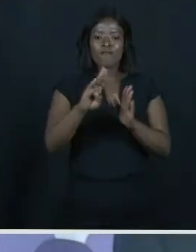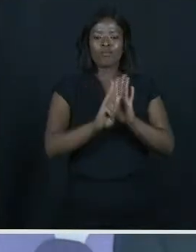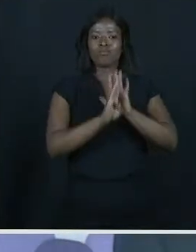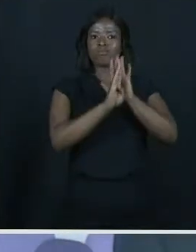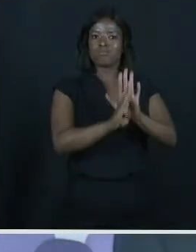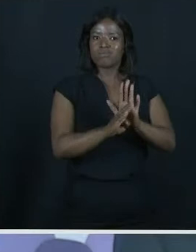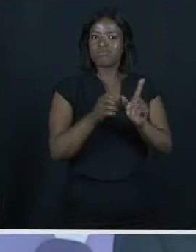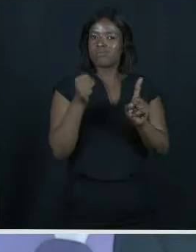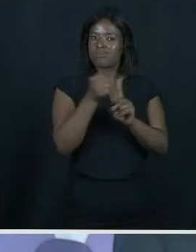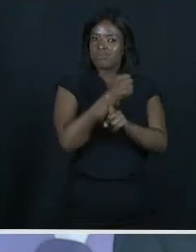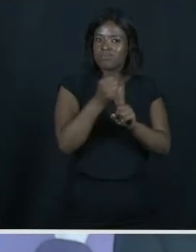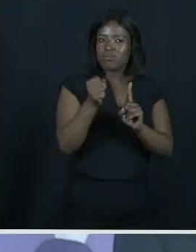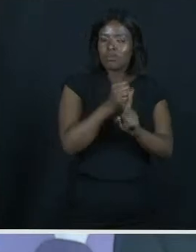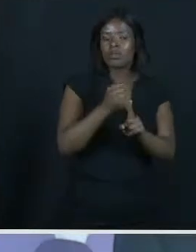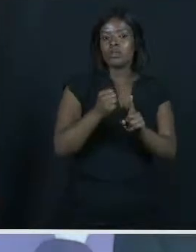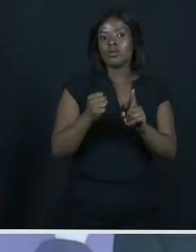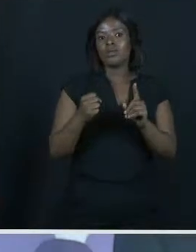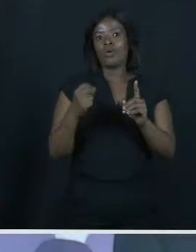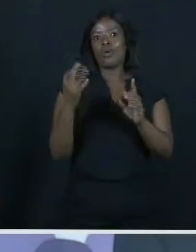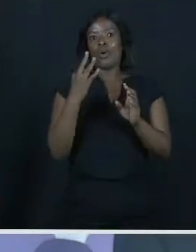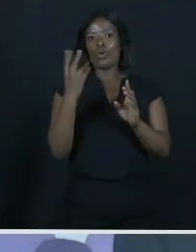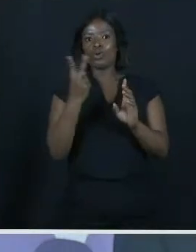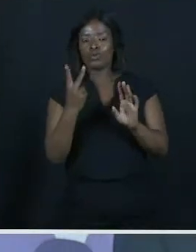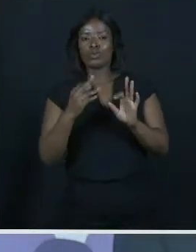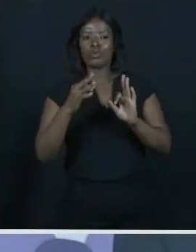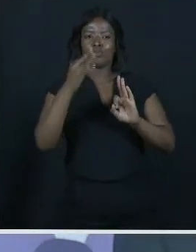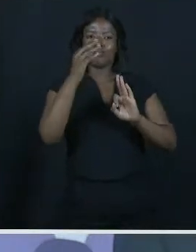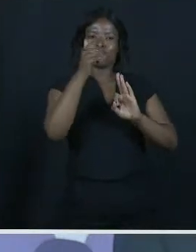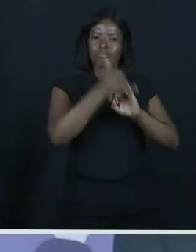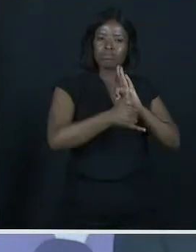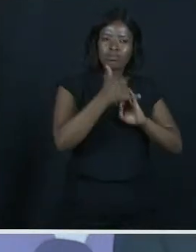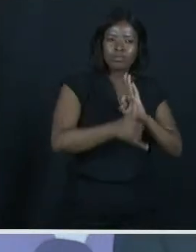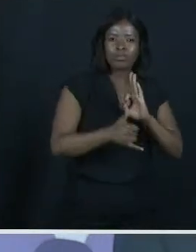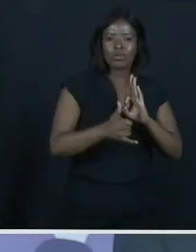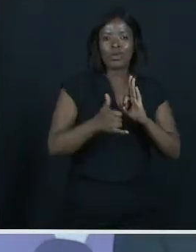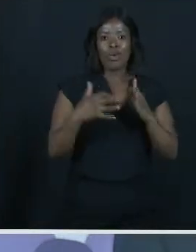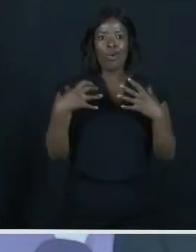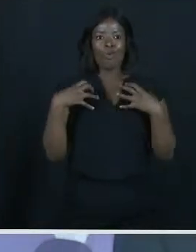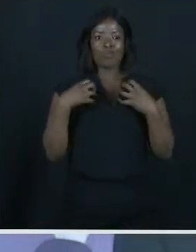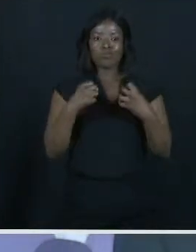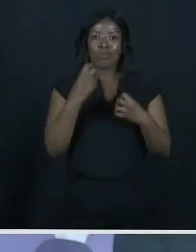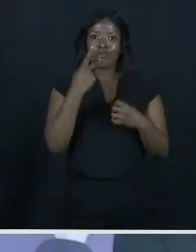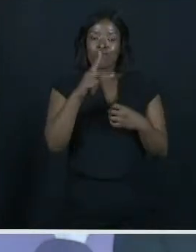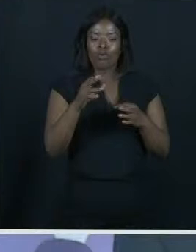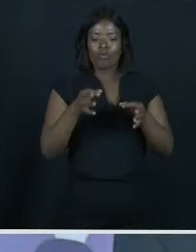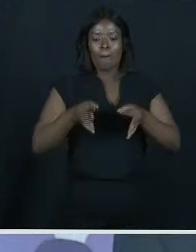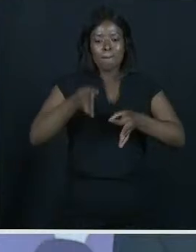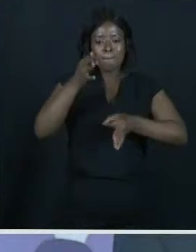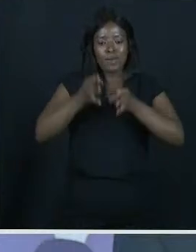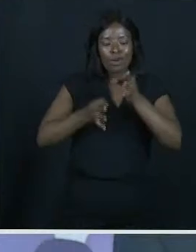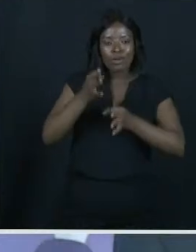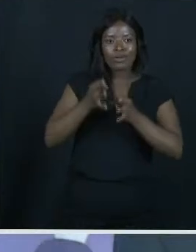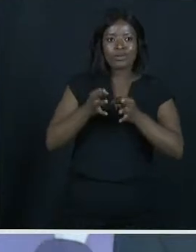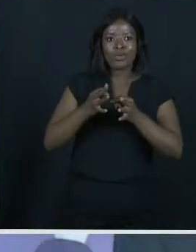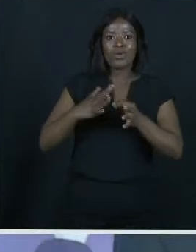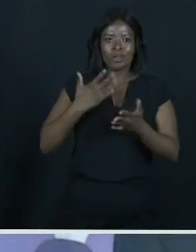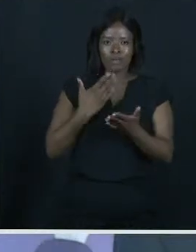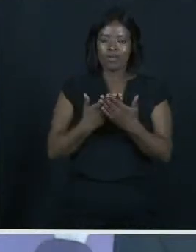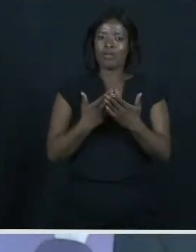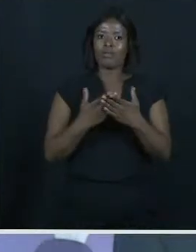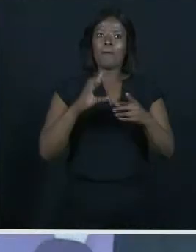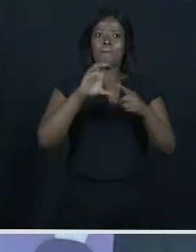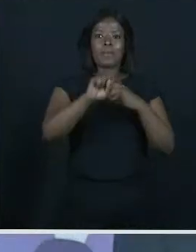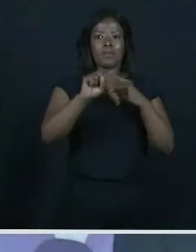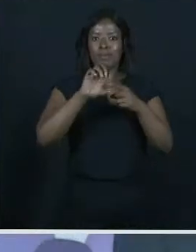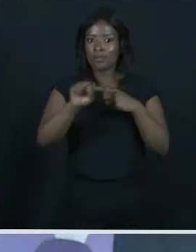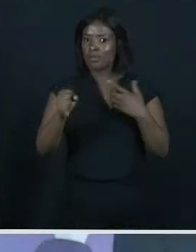gender-based violence and femicide is the type of bold and consistent political leadership that we all benefit from,